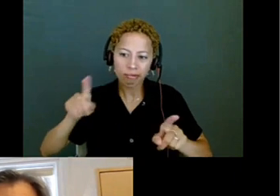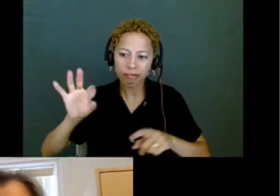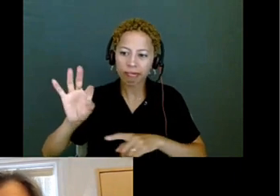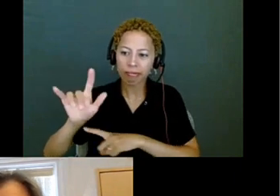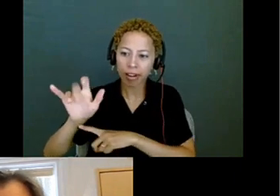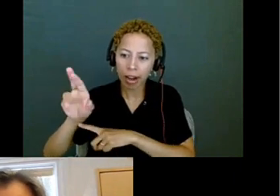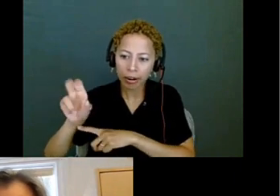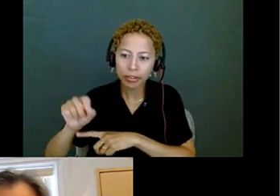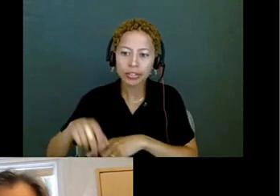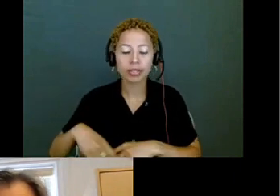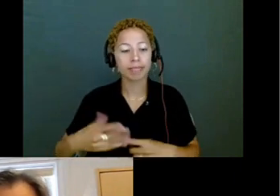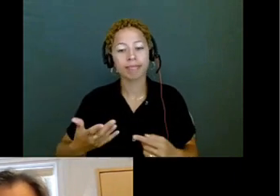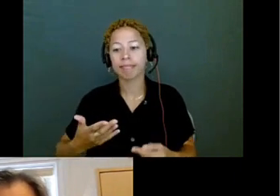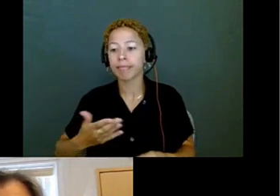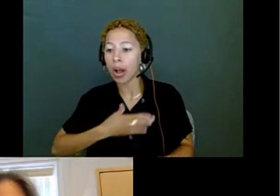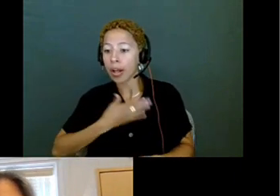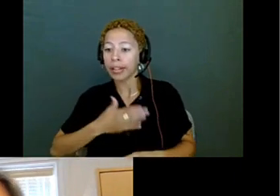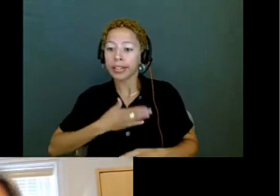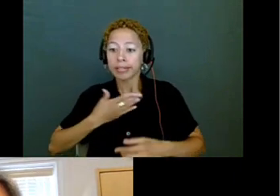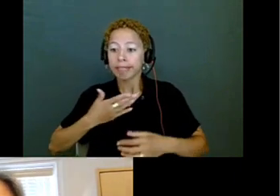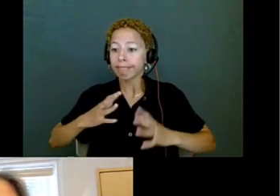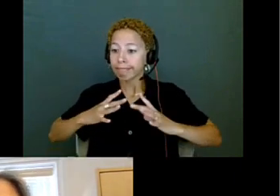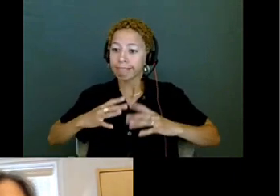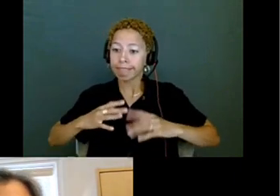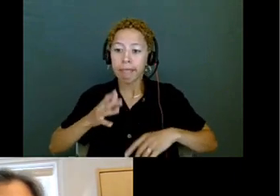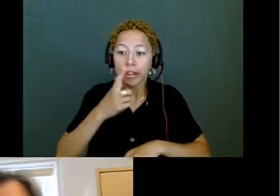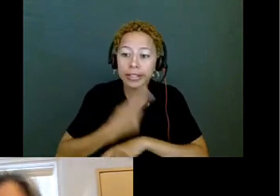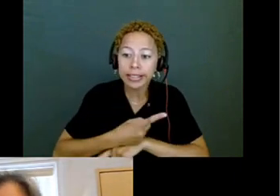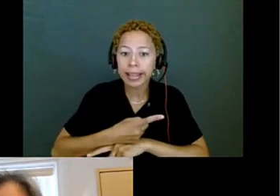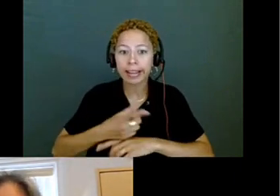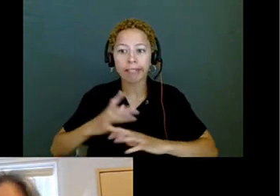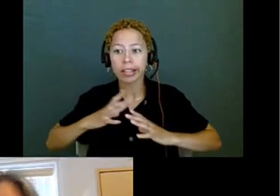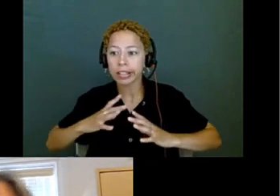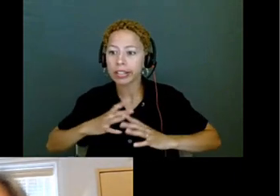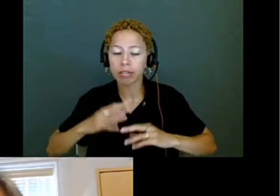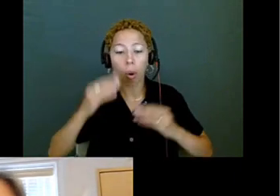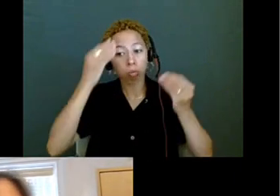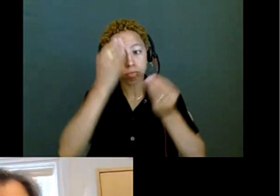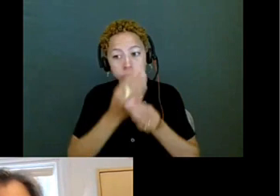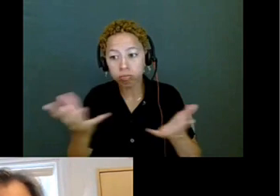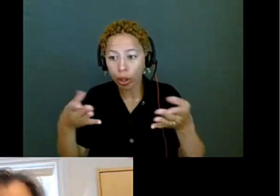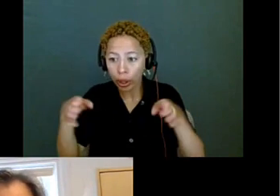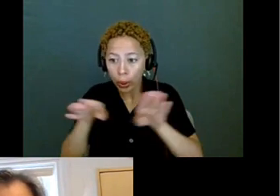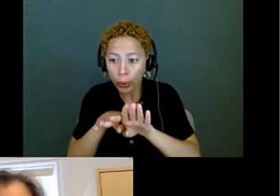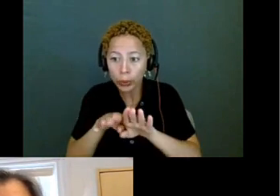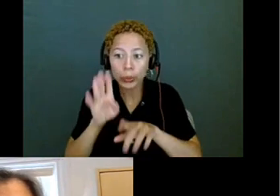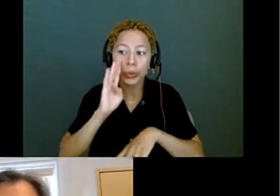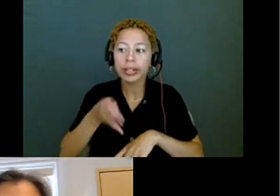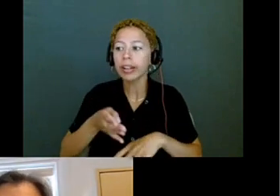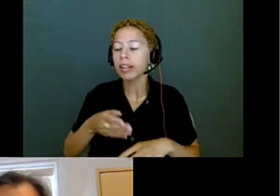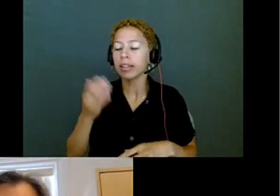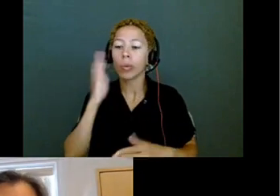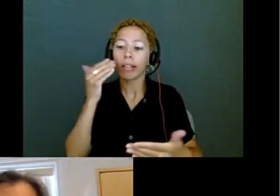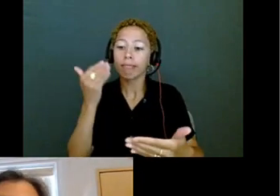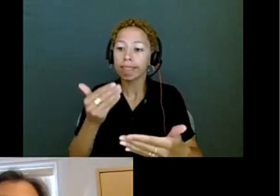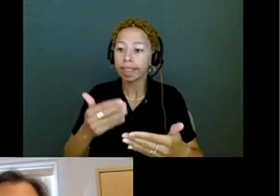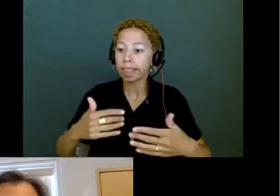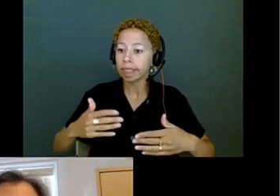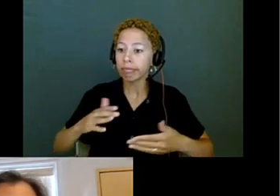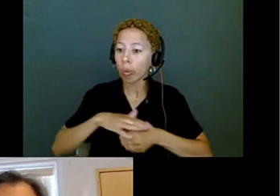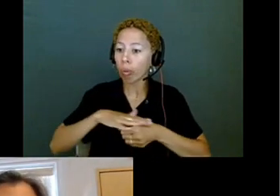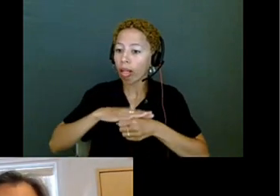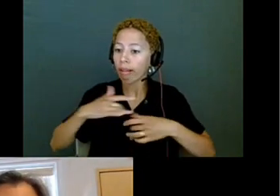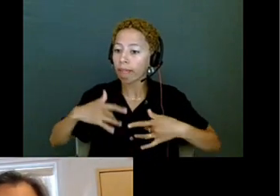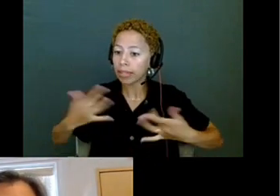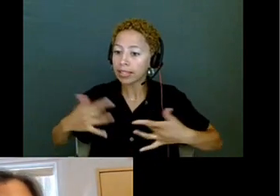holiday greetings, Happy Mother's Day, any vacation, notices that we're going to close, upcoming local events. So because we're a